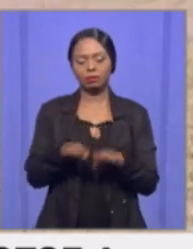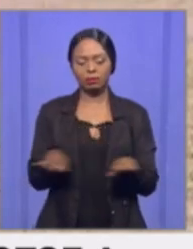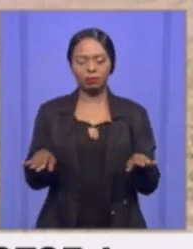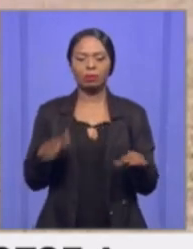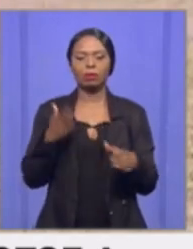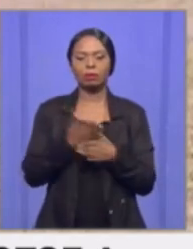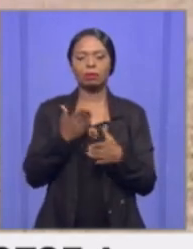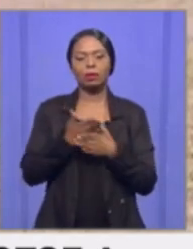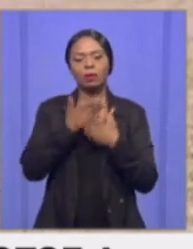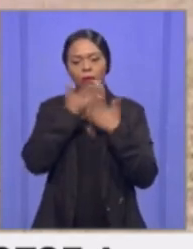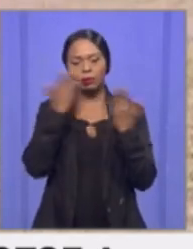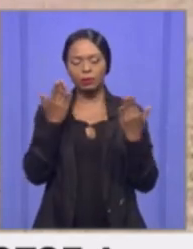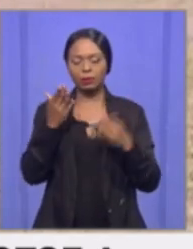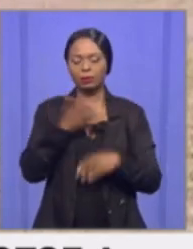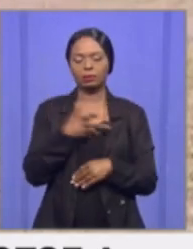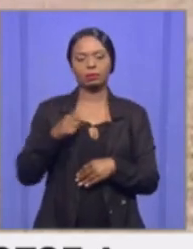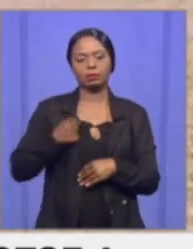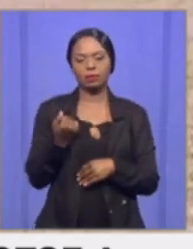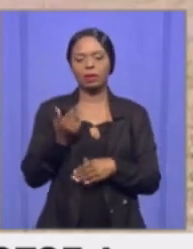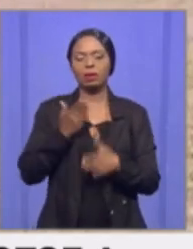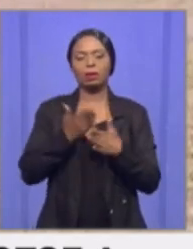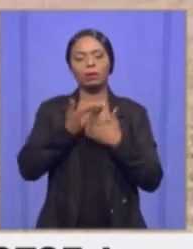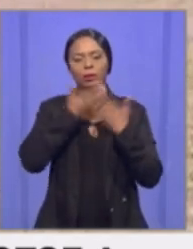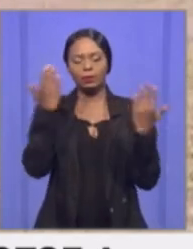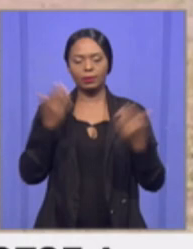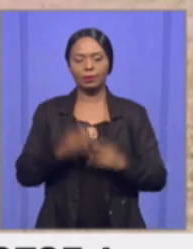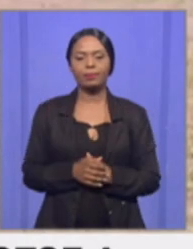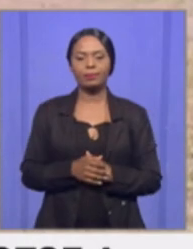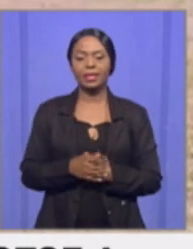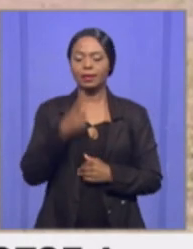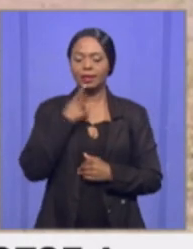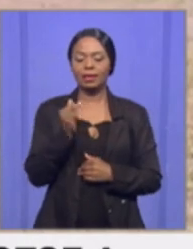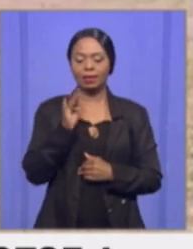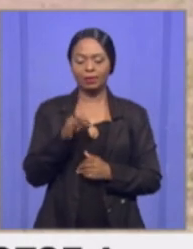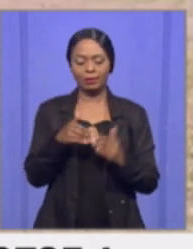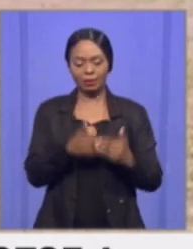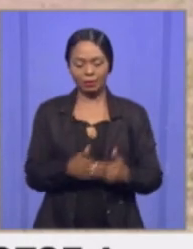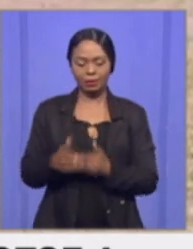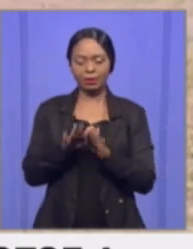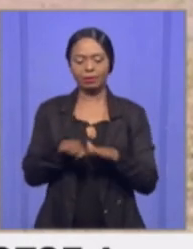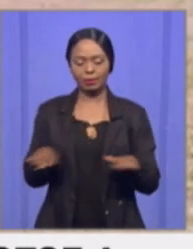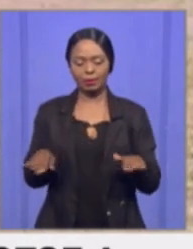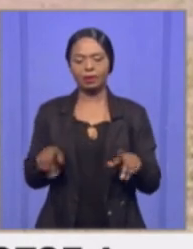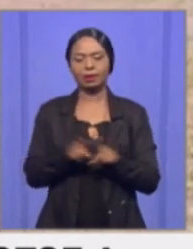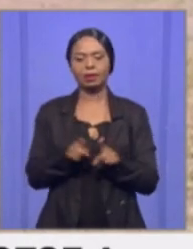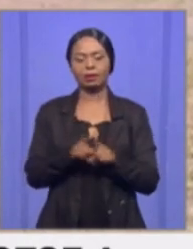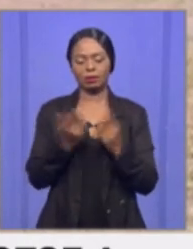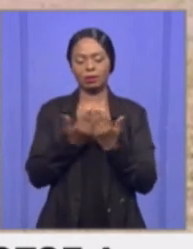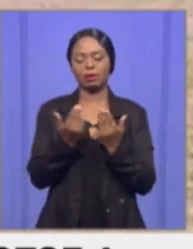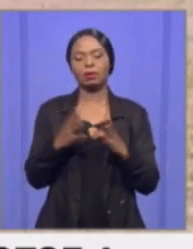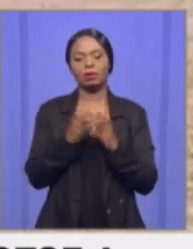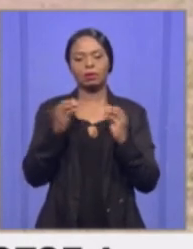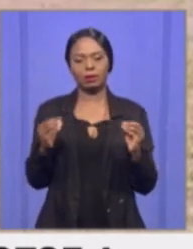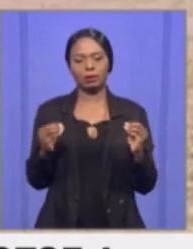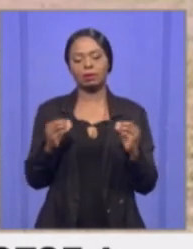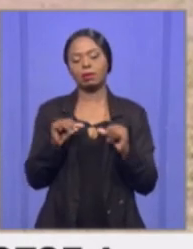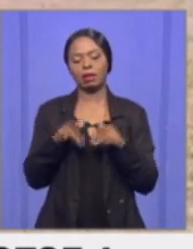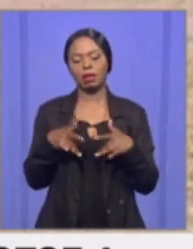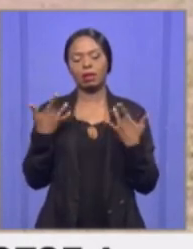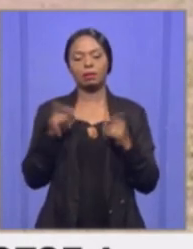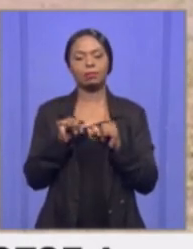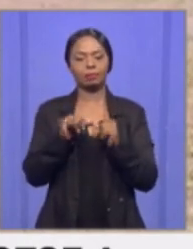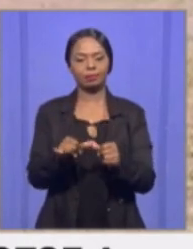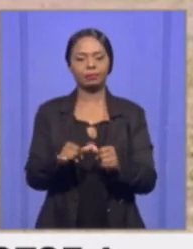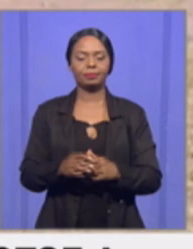ba ja reke bopi e ba ka bona bana bao ba tlhokometswe gore ba be ba fetse dithuto tsa bona bophelo bo tswele pele